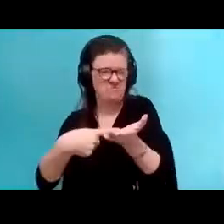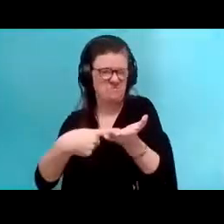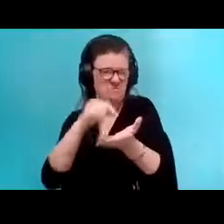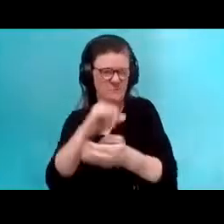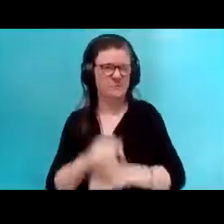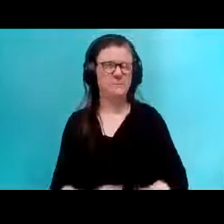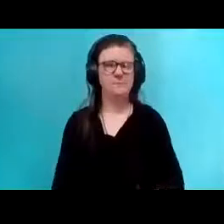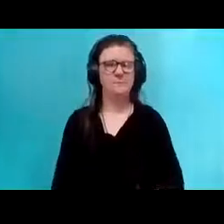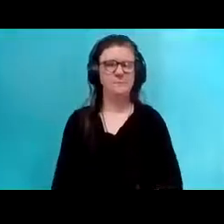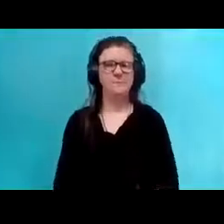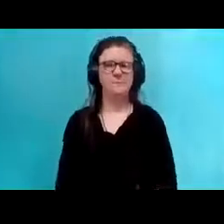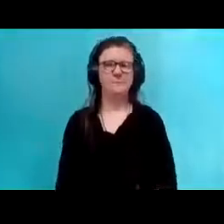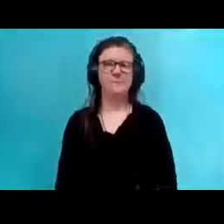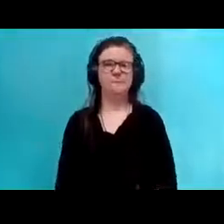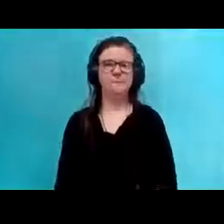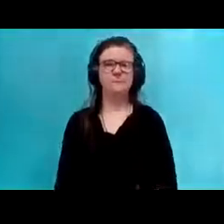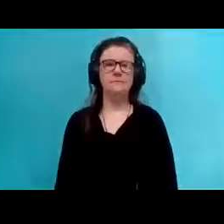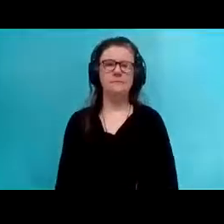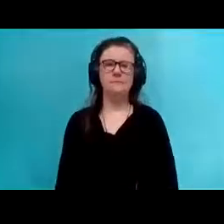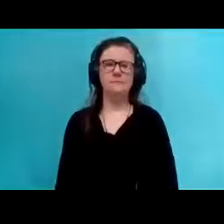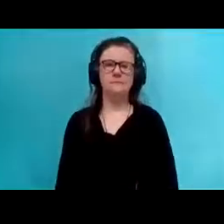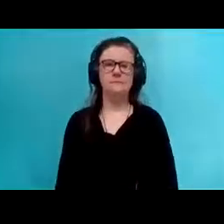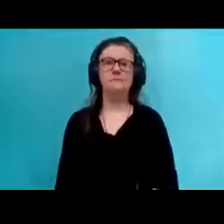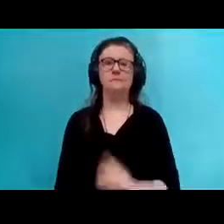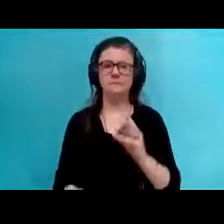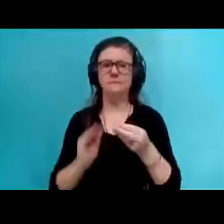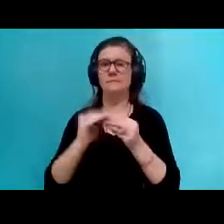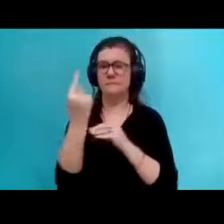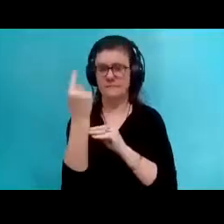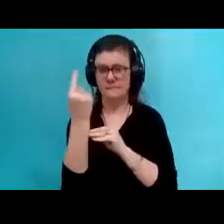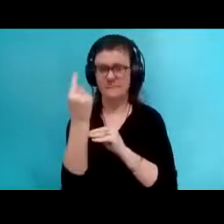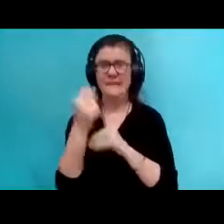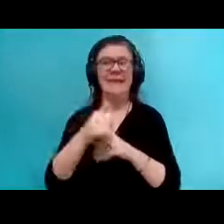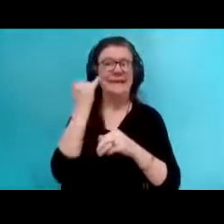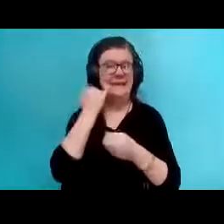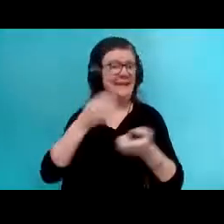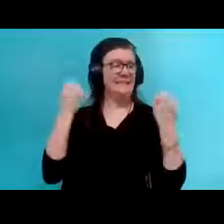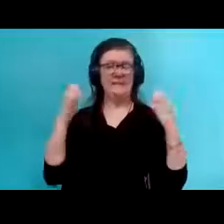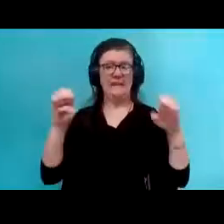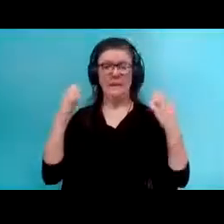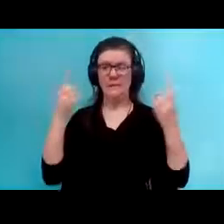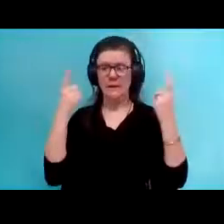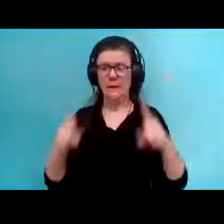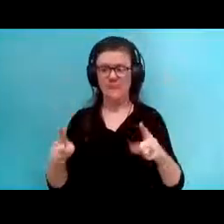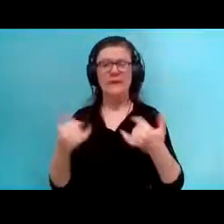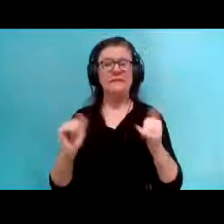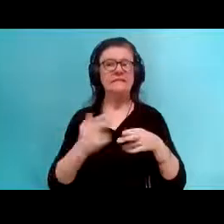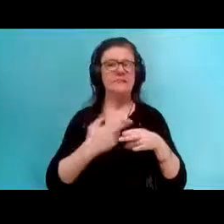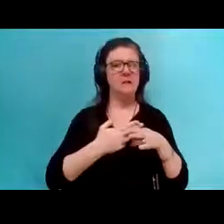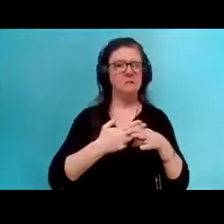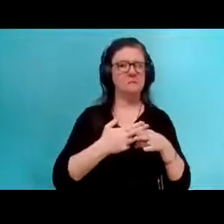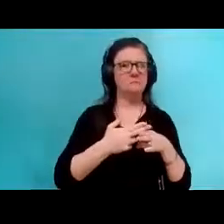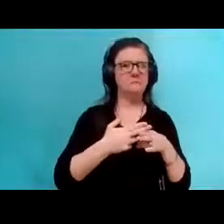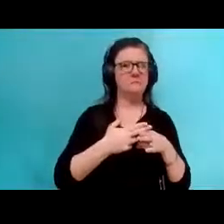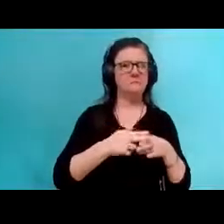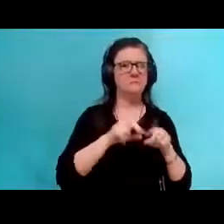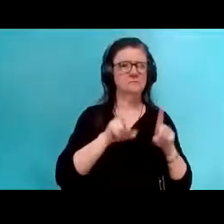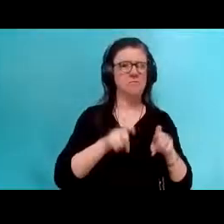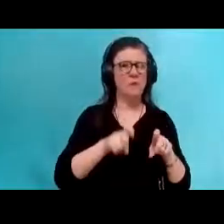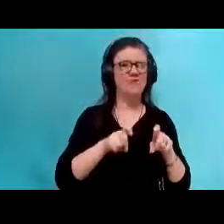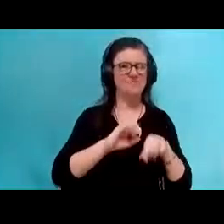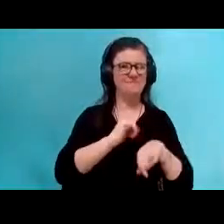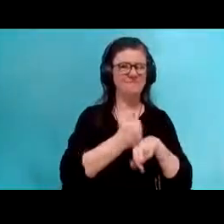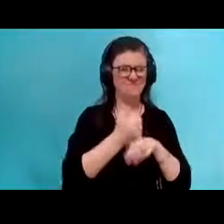needs assessments. Firstly, even in emergency, trying questions is important. For